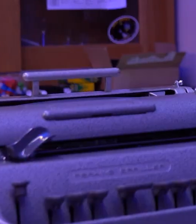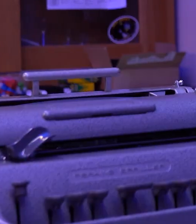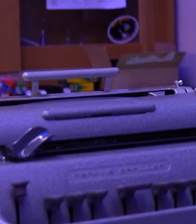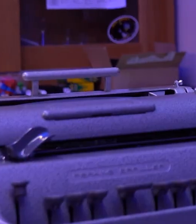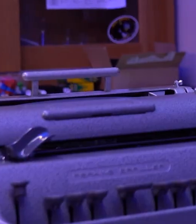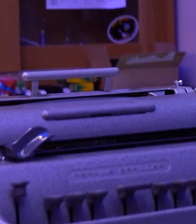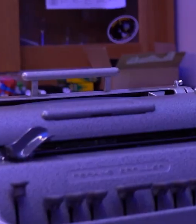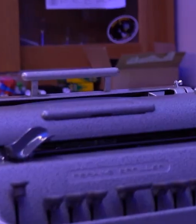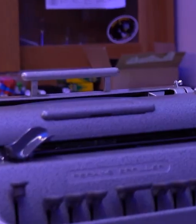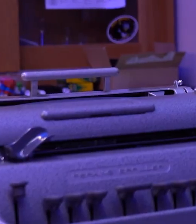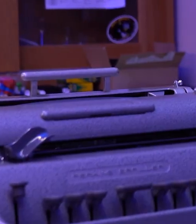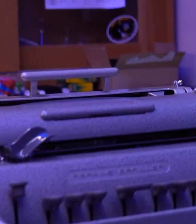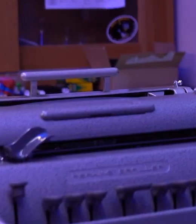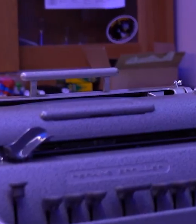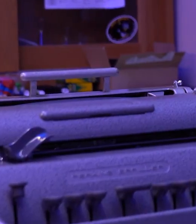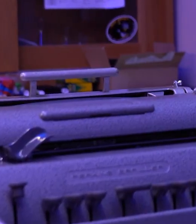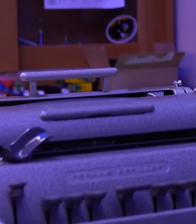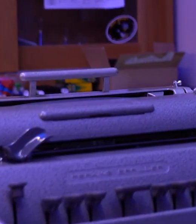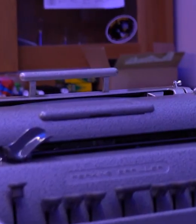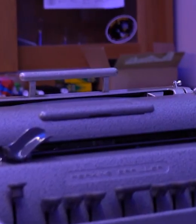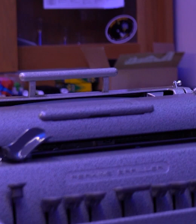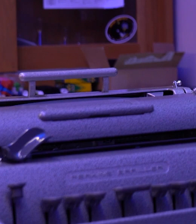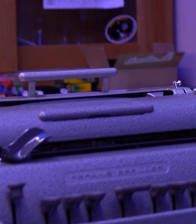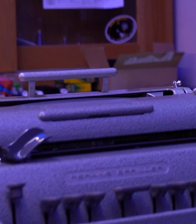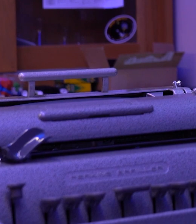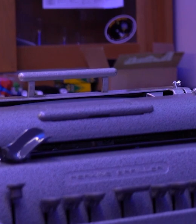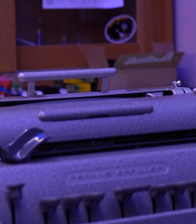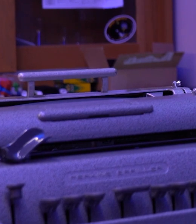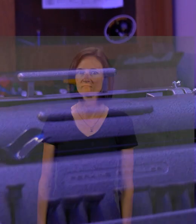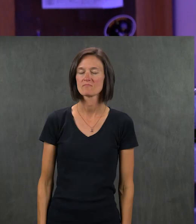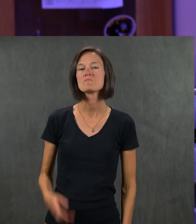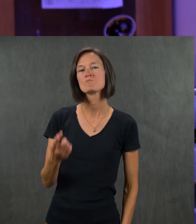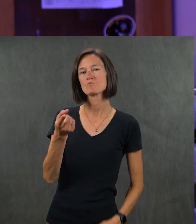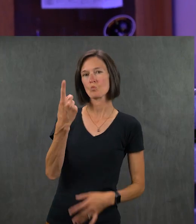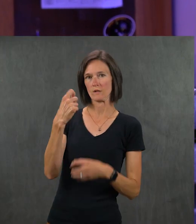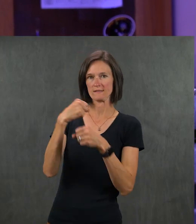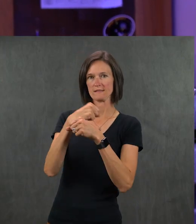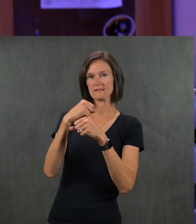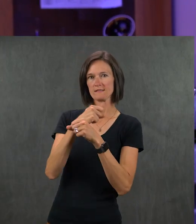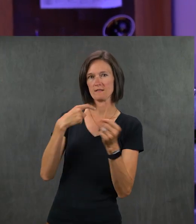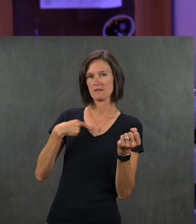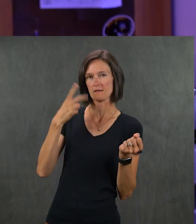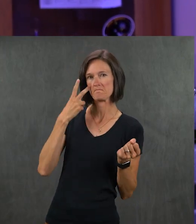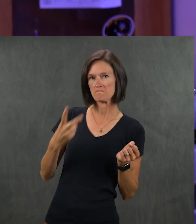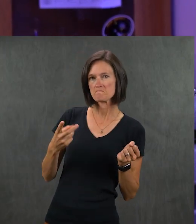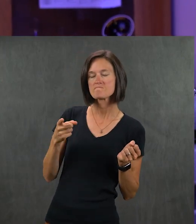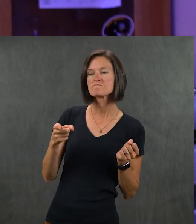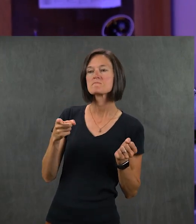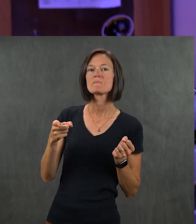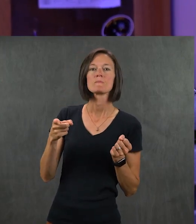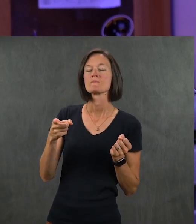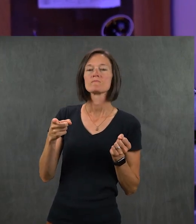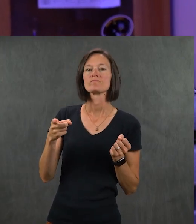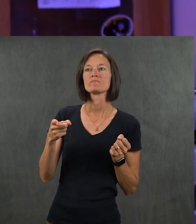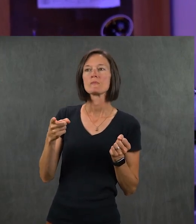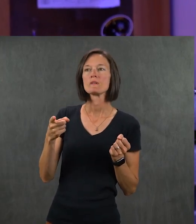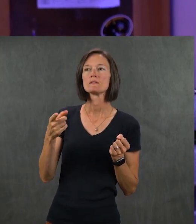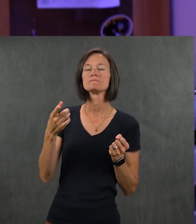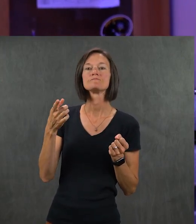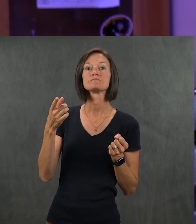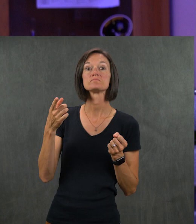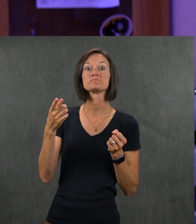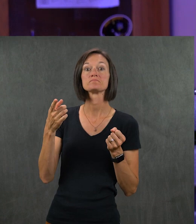and smile. Christina talks to a student who creates a tactile DNA strand from candy. Christina. There was a statistic I heard. It basically said